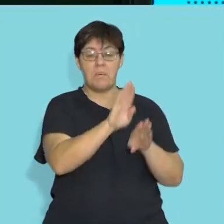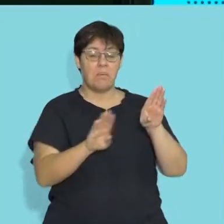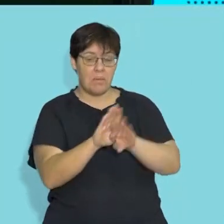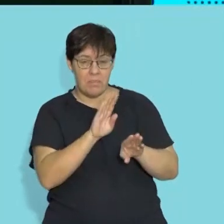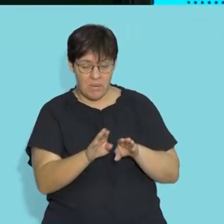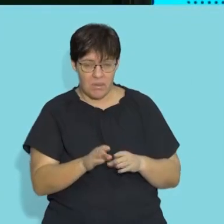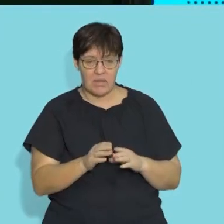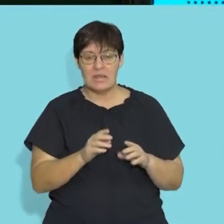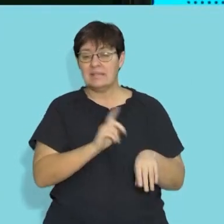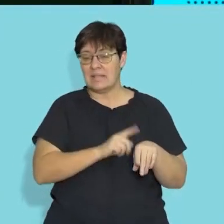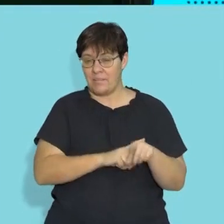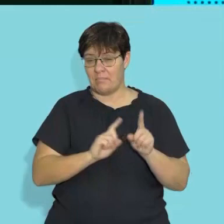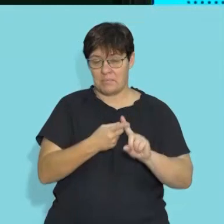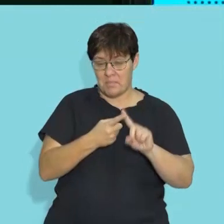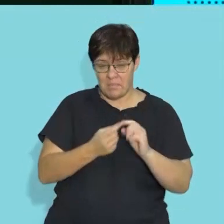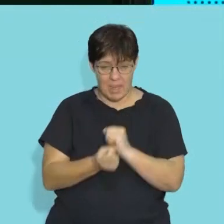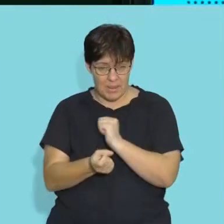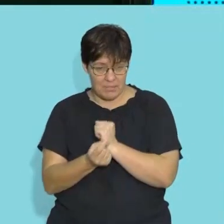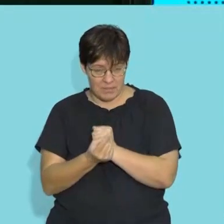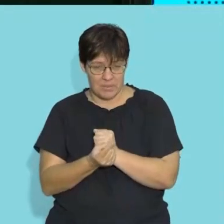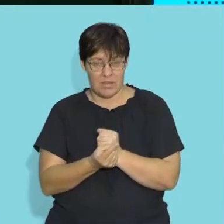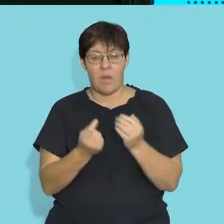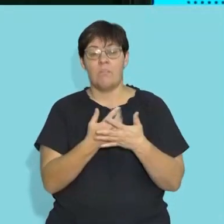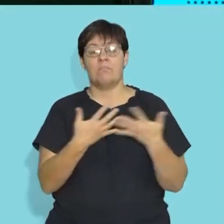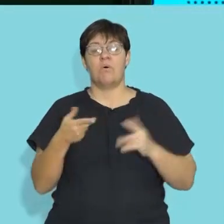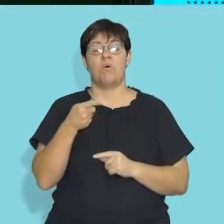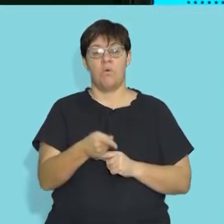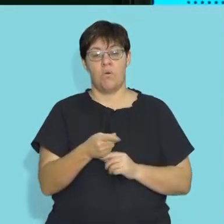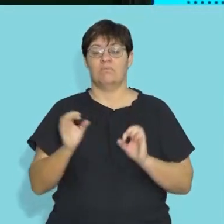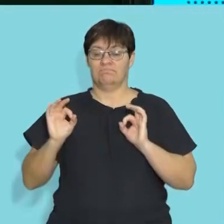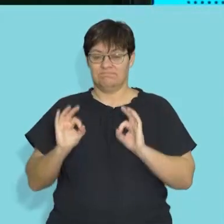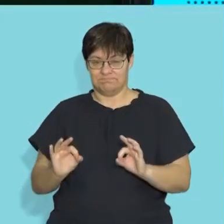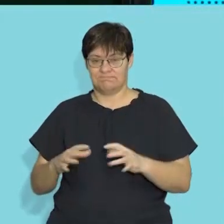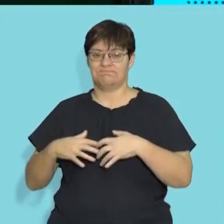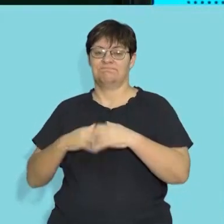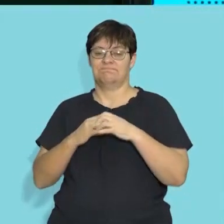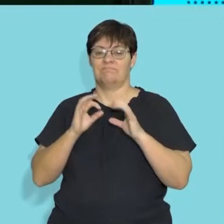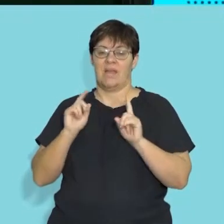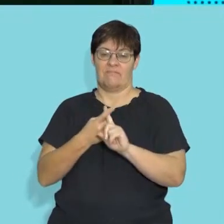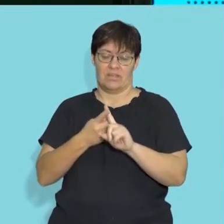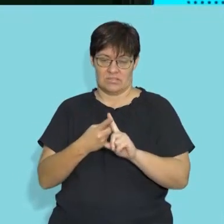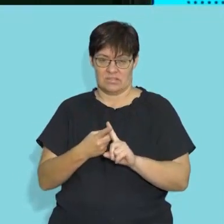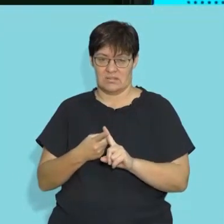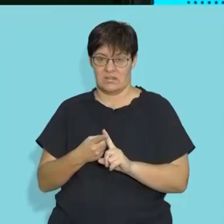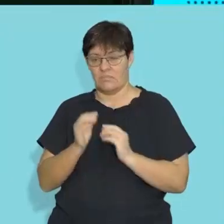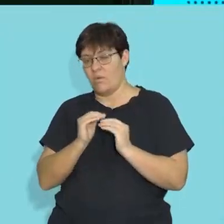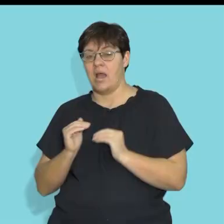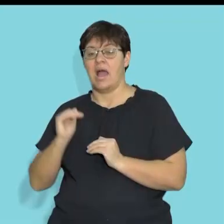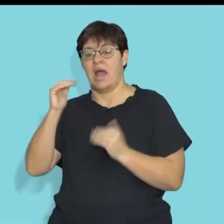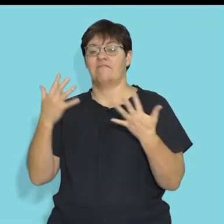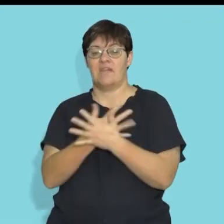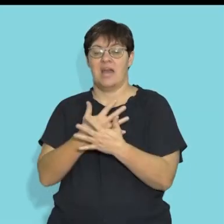there is per unit time, the higher the likelihood of effective collisions, and that leads to a